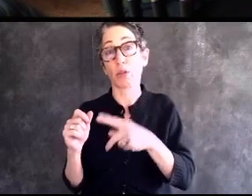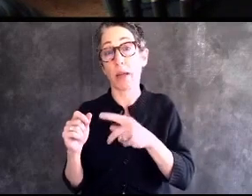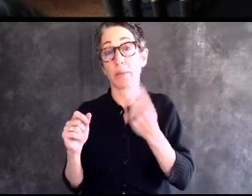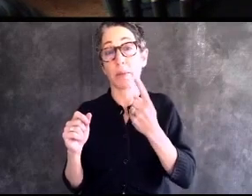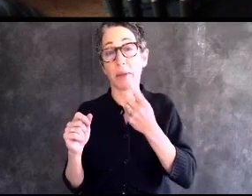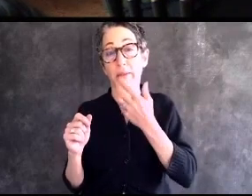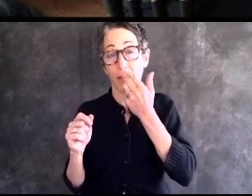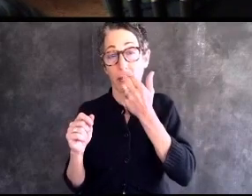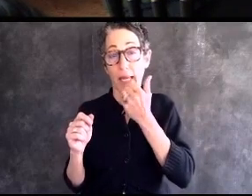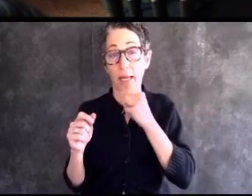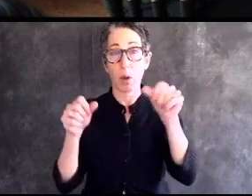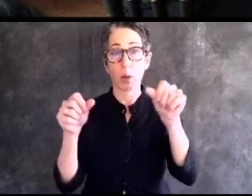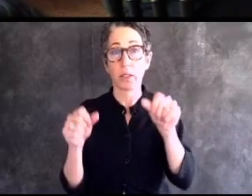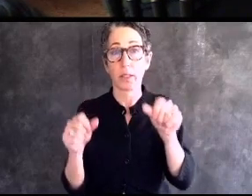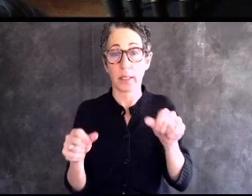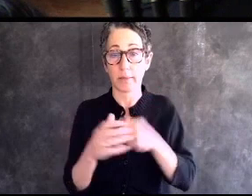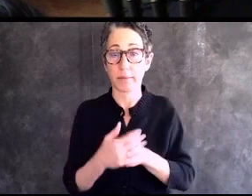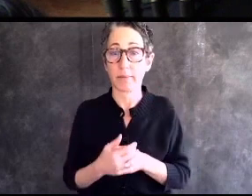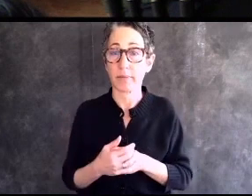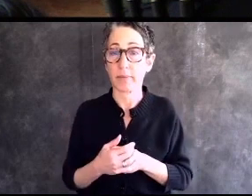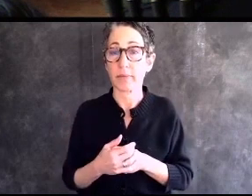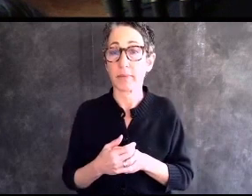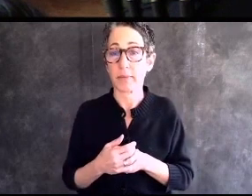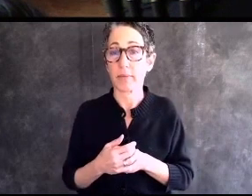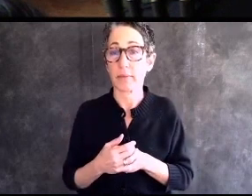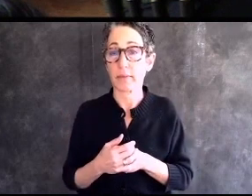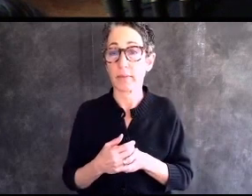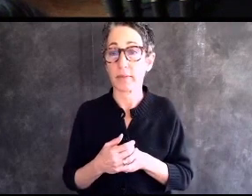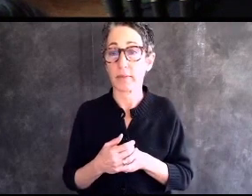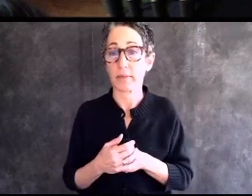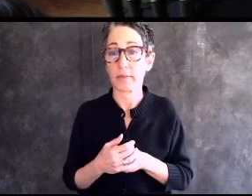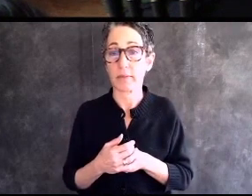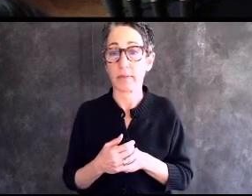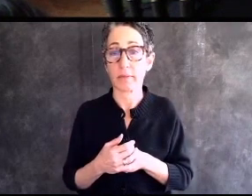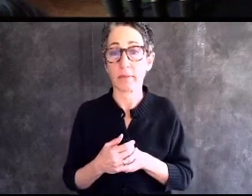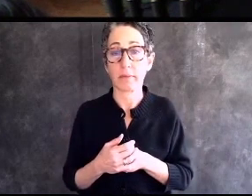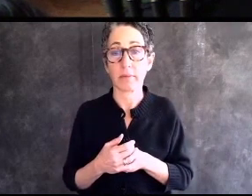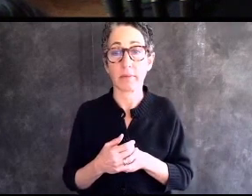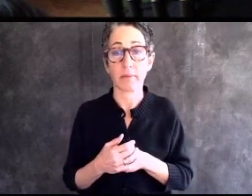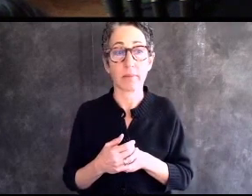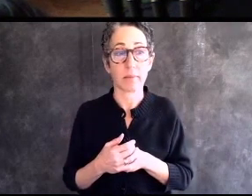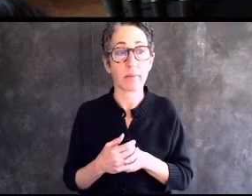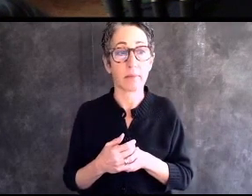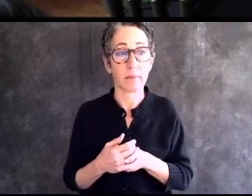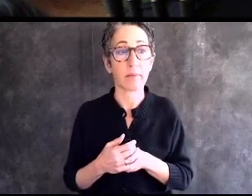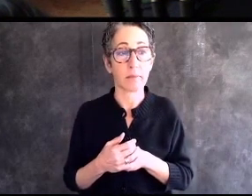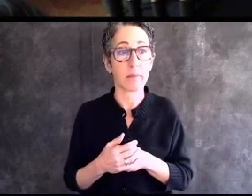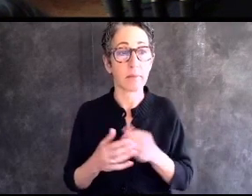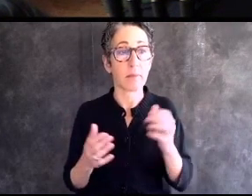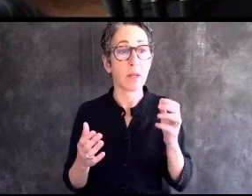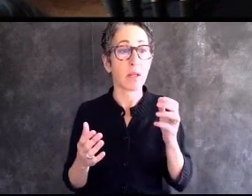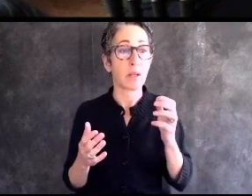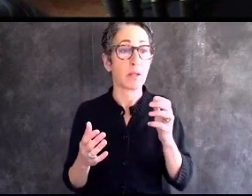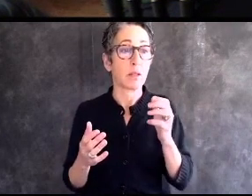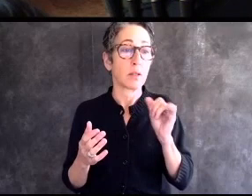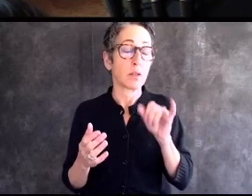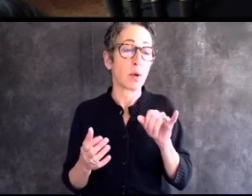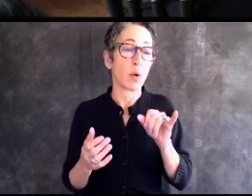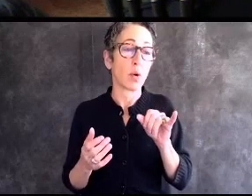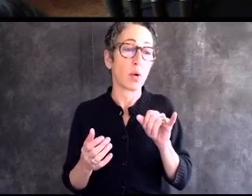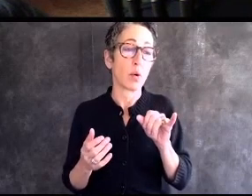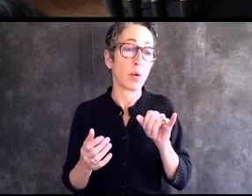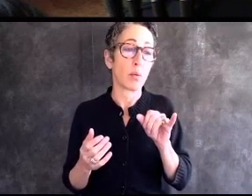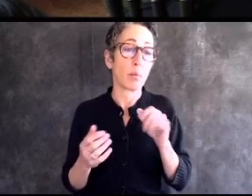it about it, and so on and so forth. And so this kind of diffusing the steam of polarization when